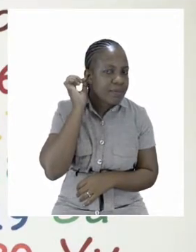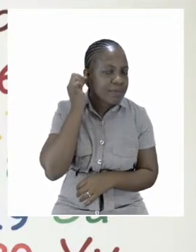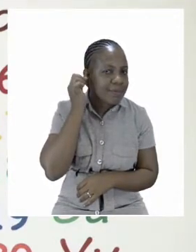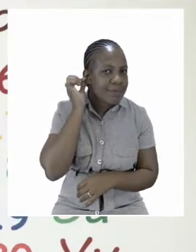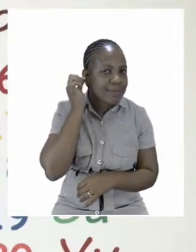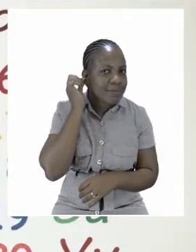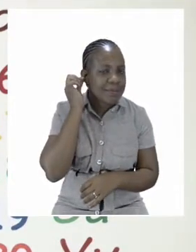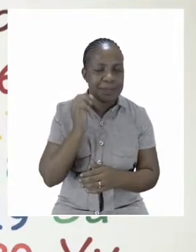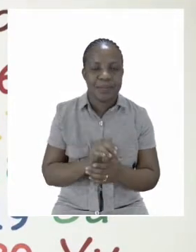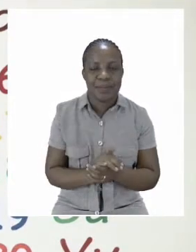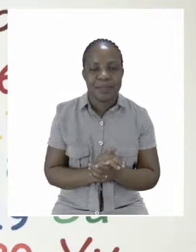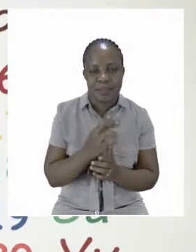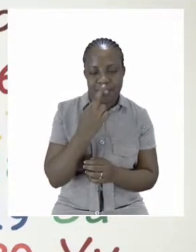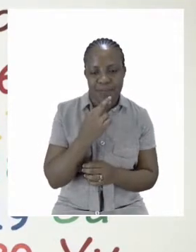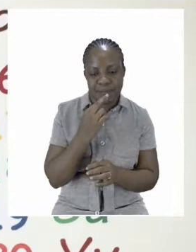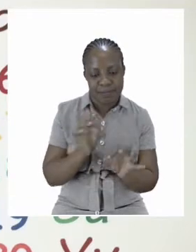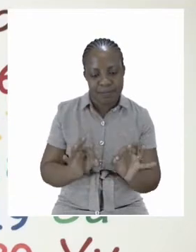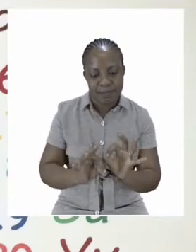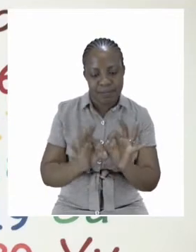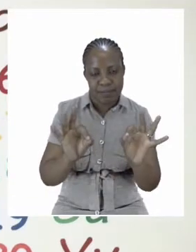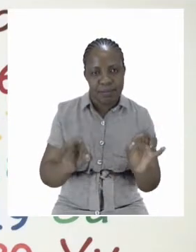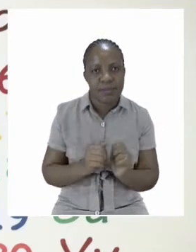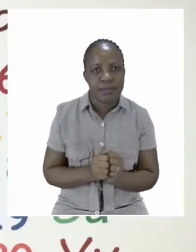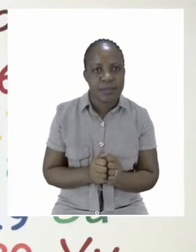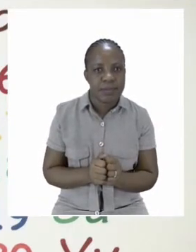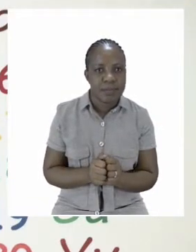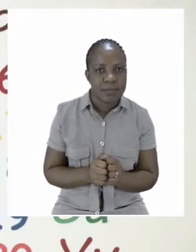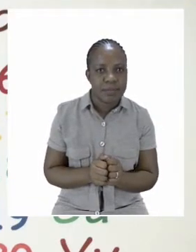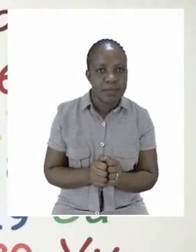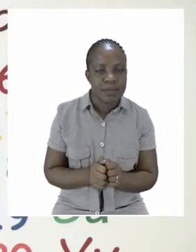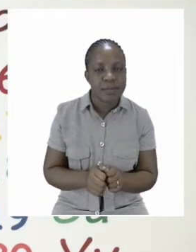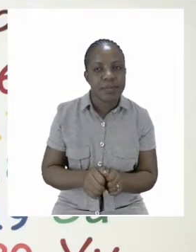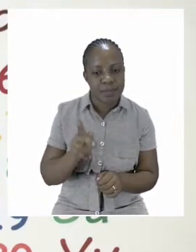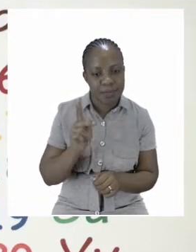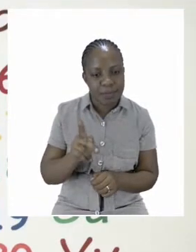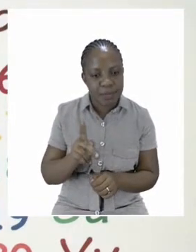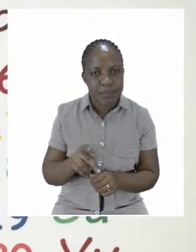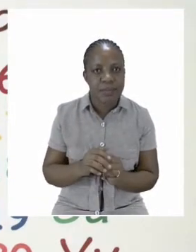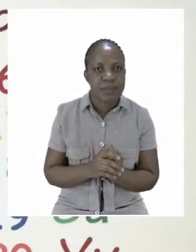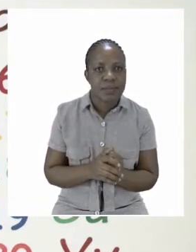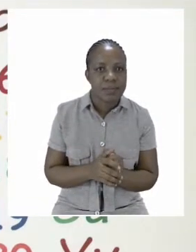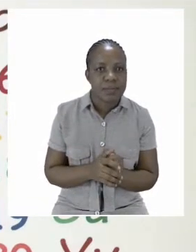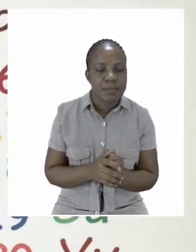Wonderful. Now I'm going to try and color maybe his